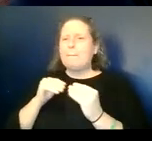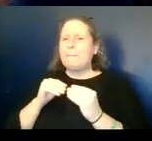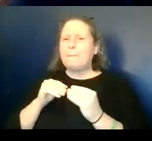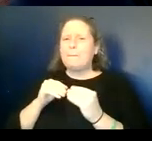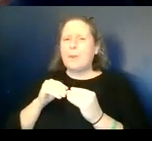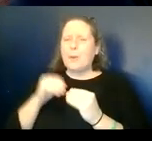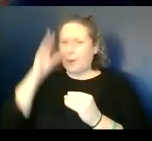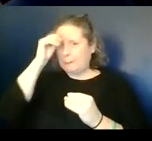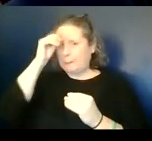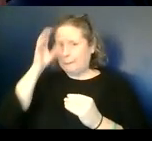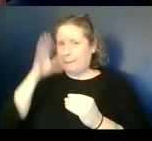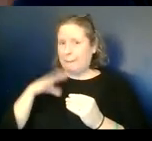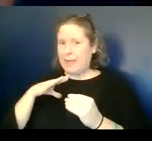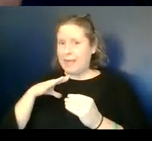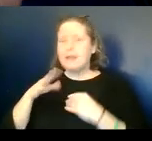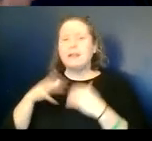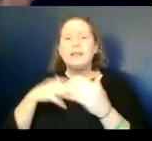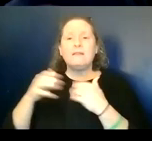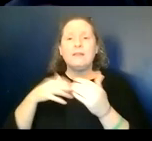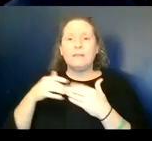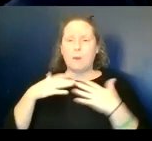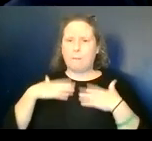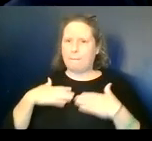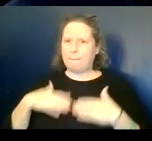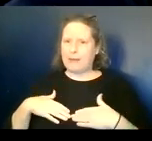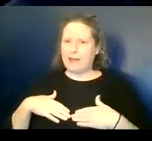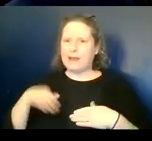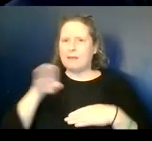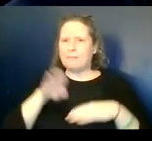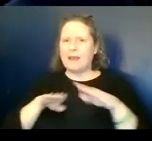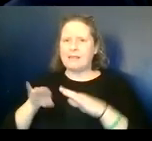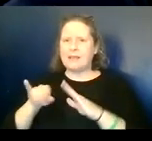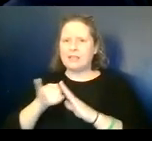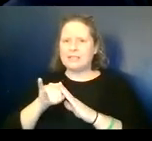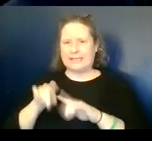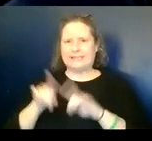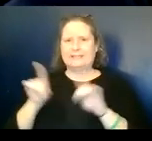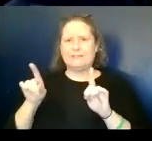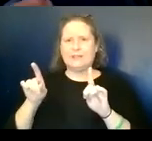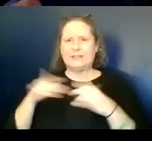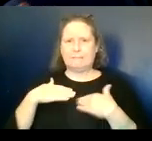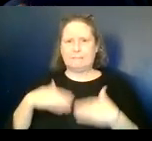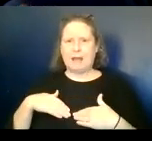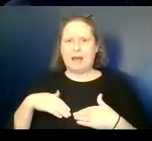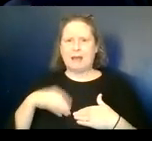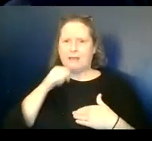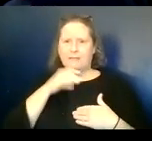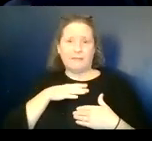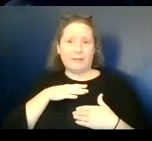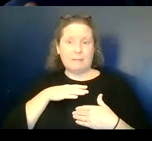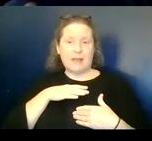male, even though their biological identity is different. They may